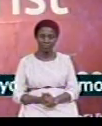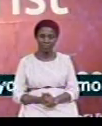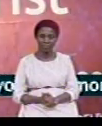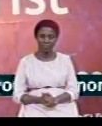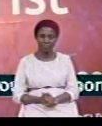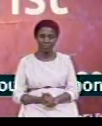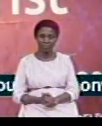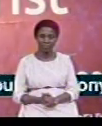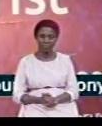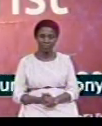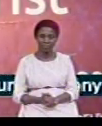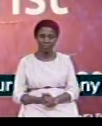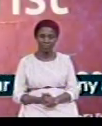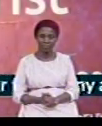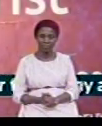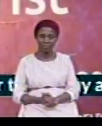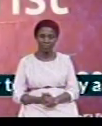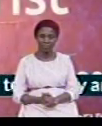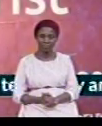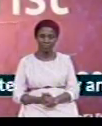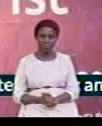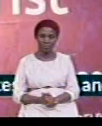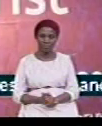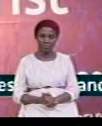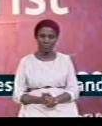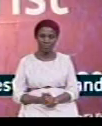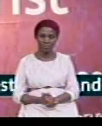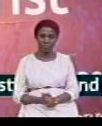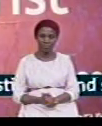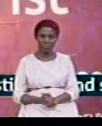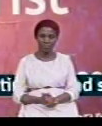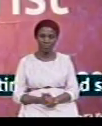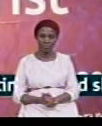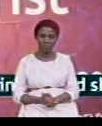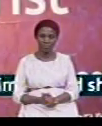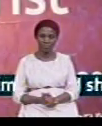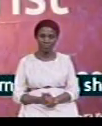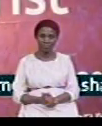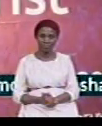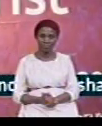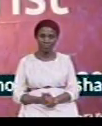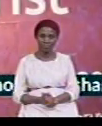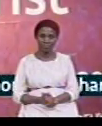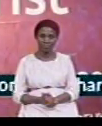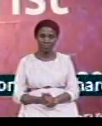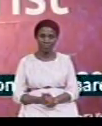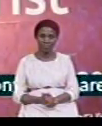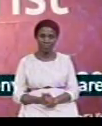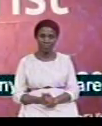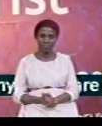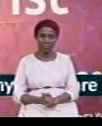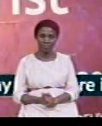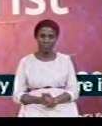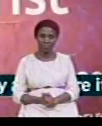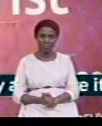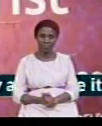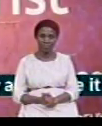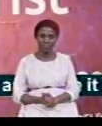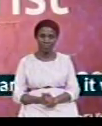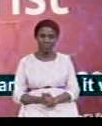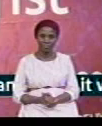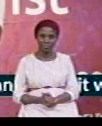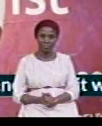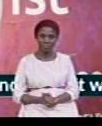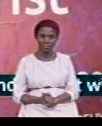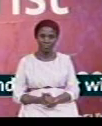that was 2020 April 3rd, and I'm a call my last born or Dominance Hospital. Now,